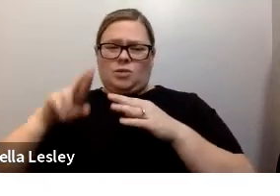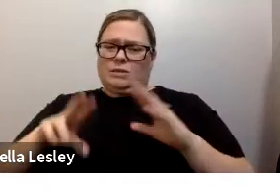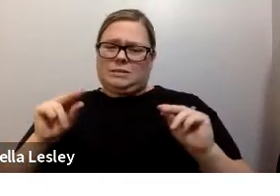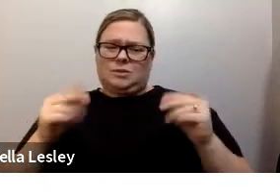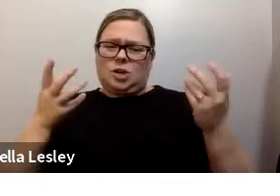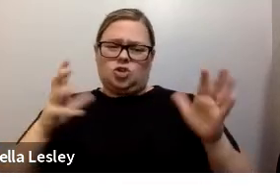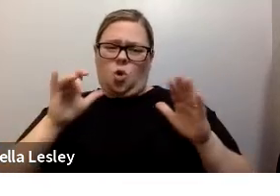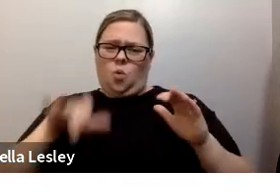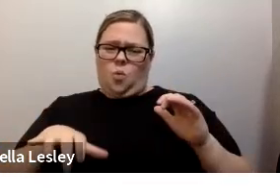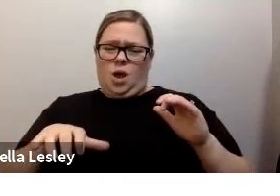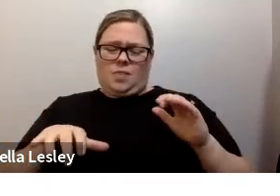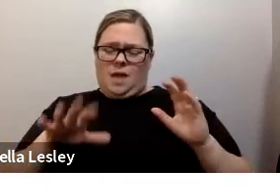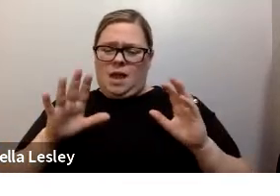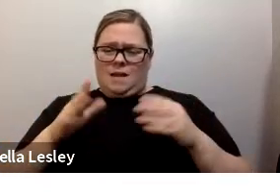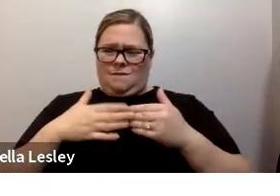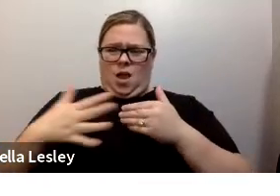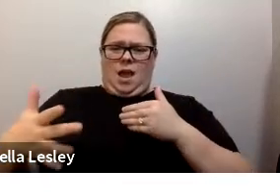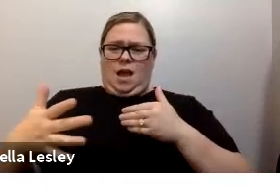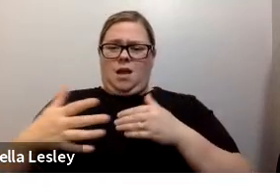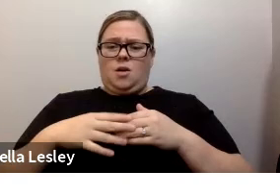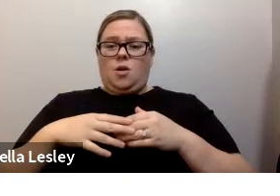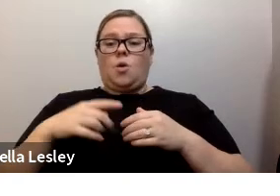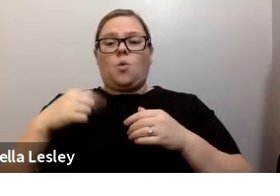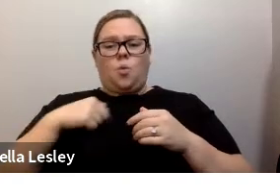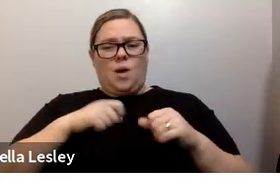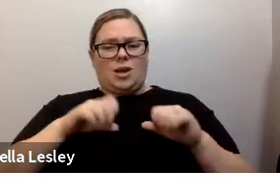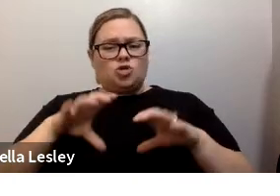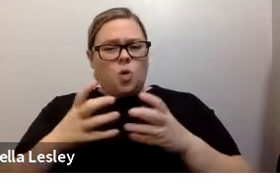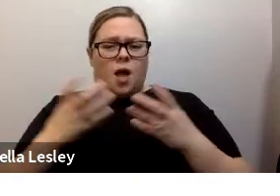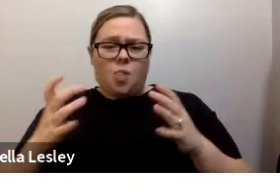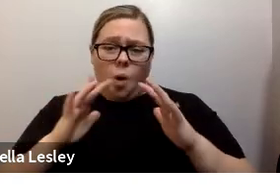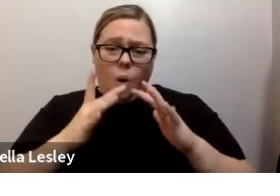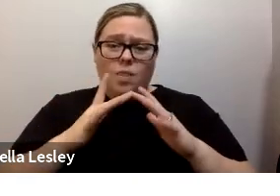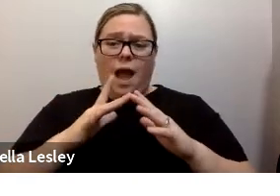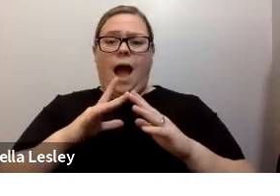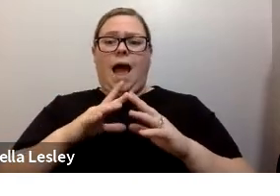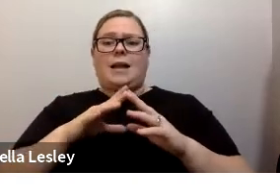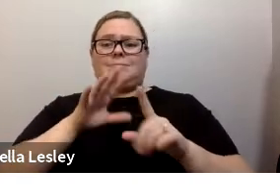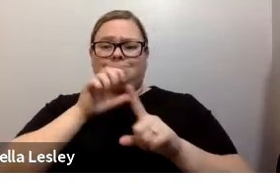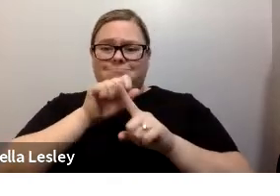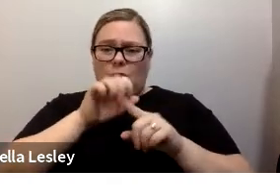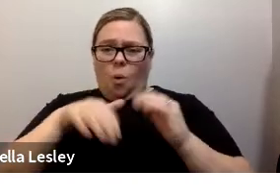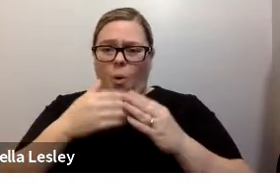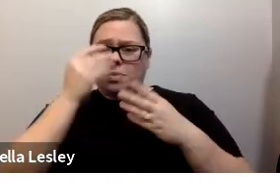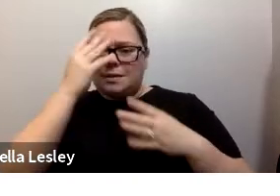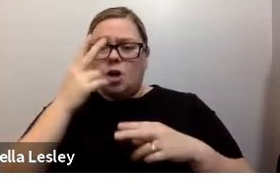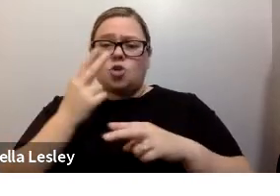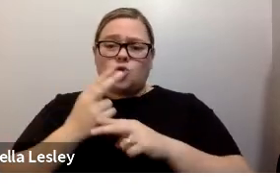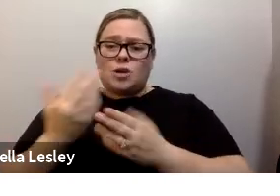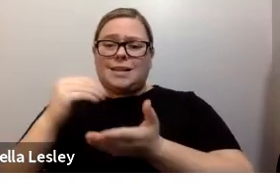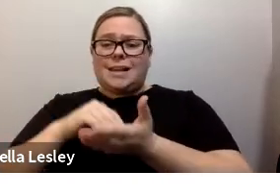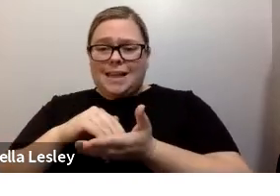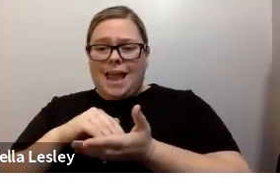with this area of being able to do everything online, capture data, and of course, be able to use that data again, you know, to produce